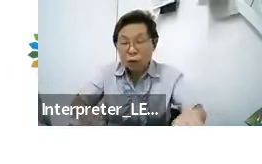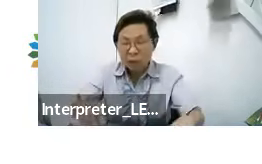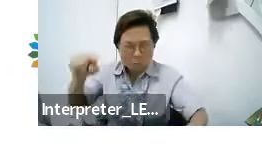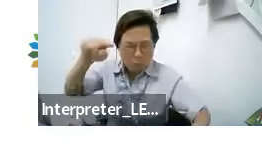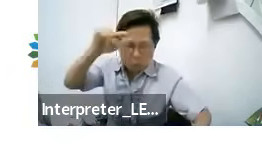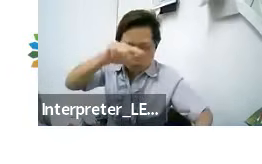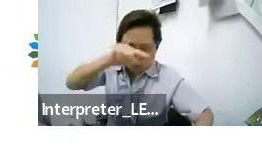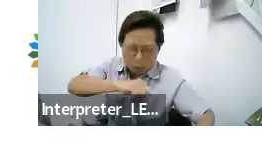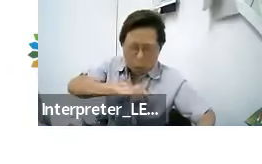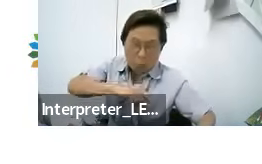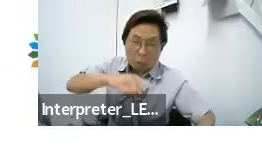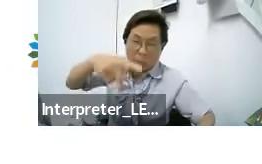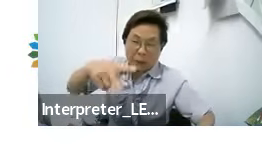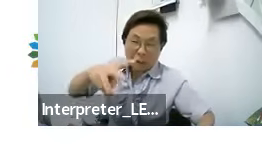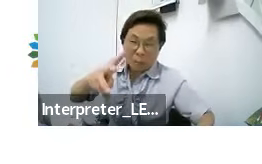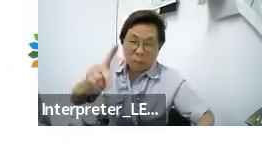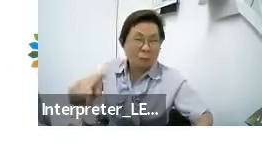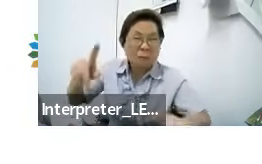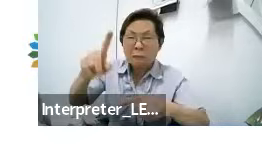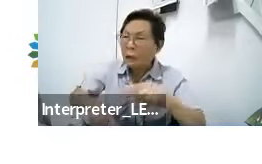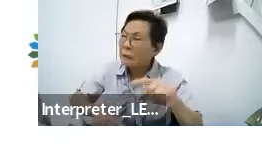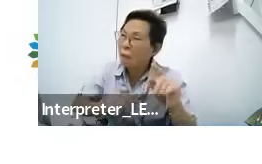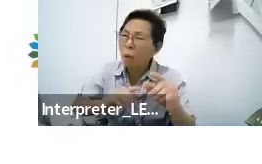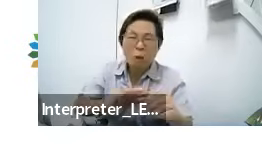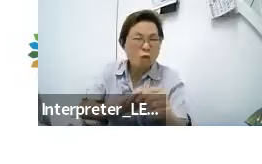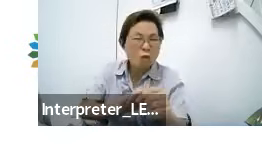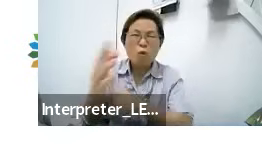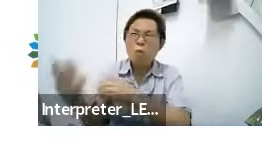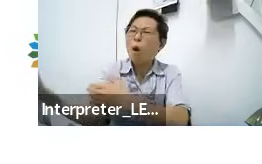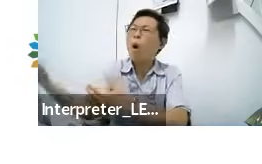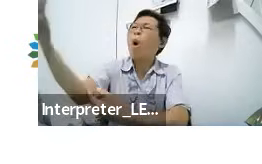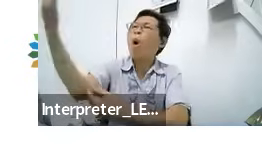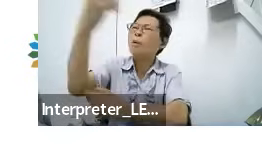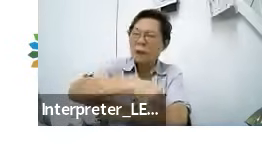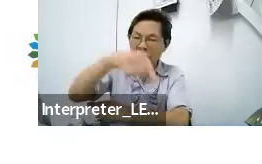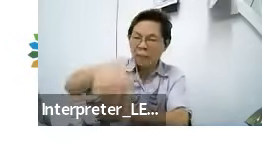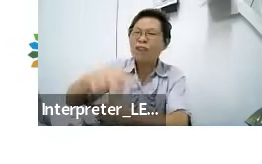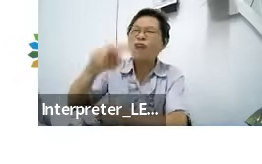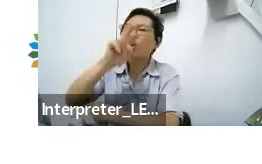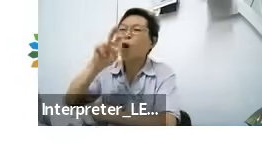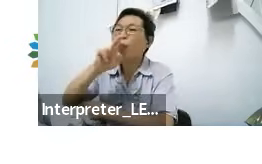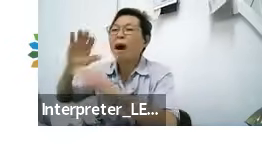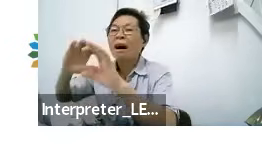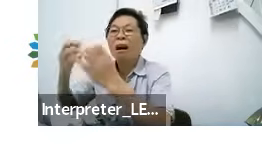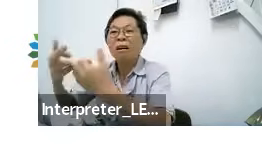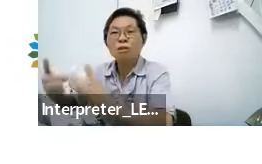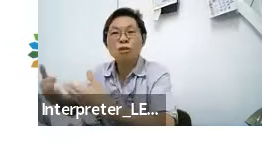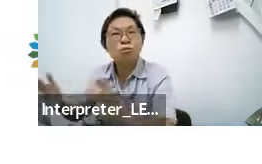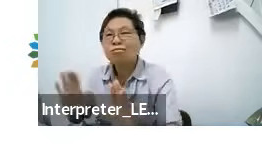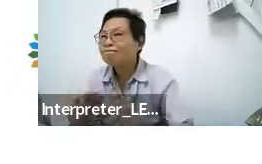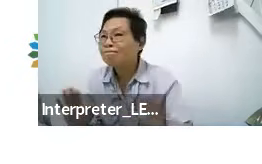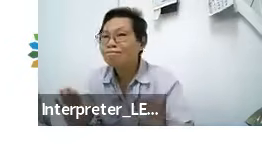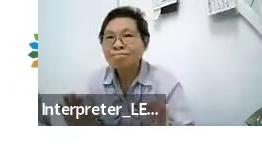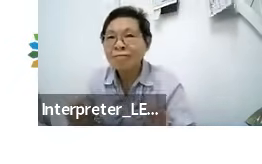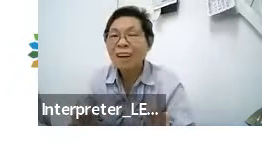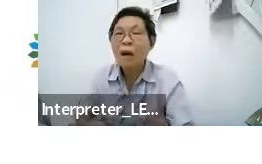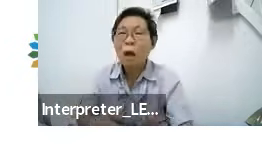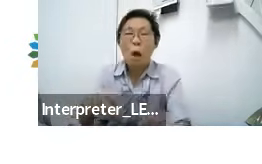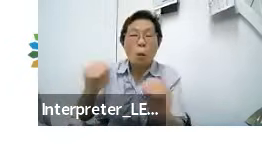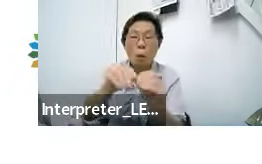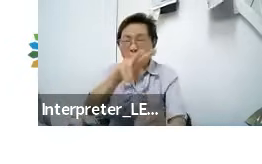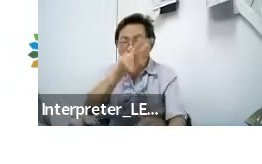disability, they may not be able to spend the whole day in the regular classroom. So most